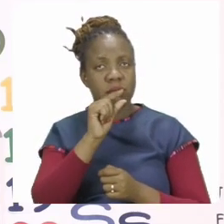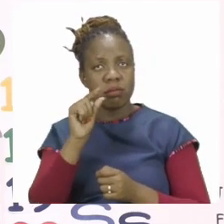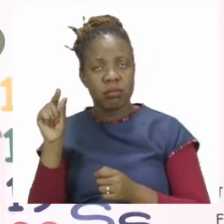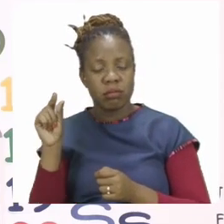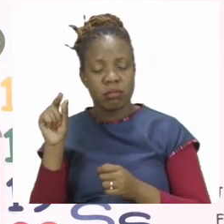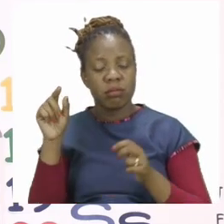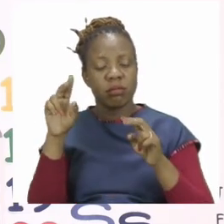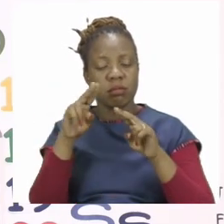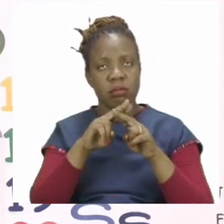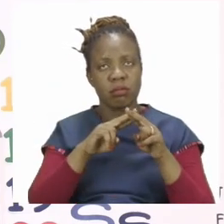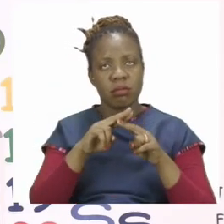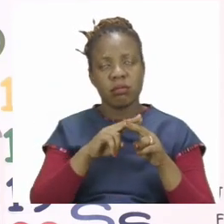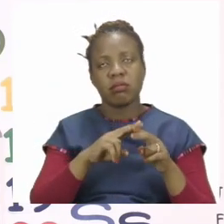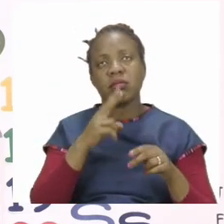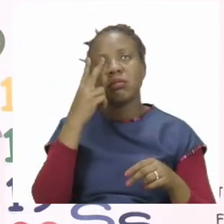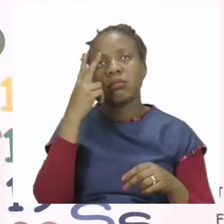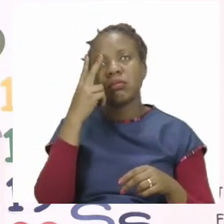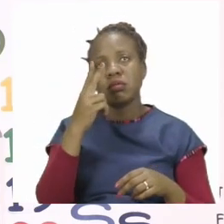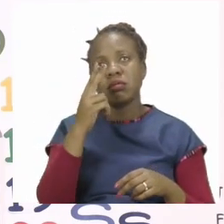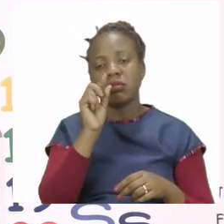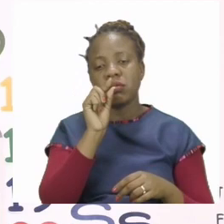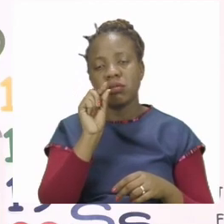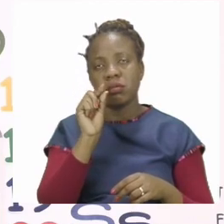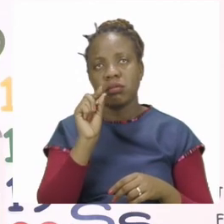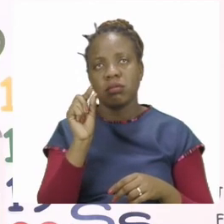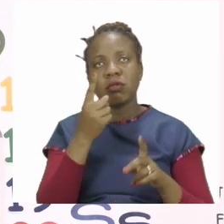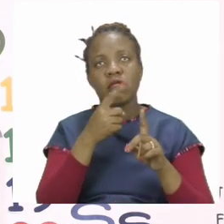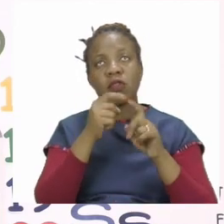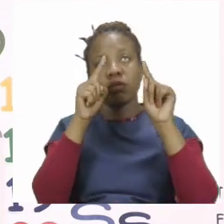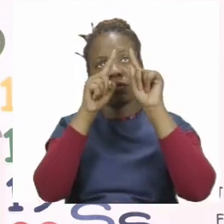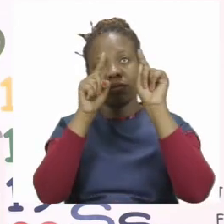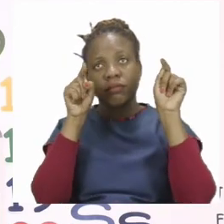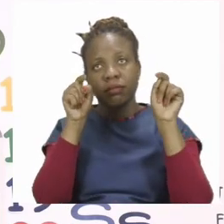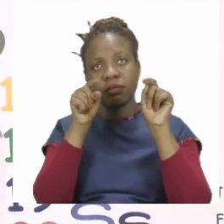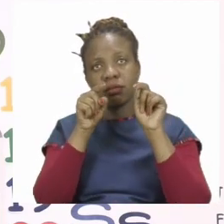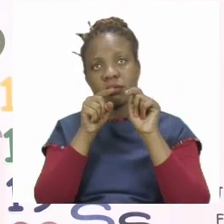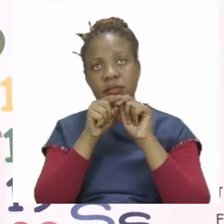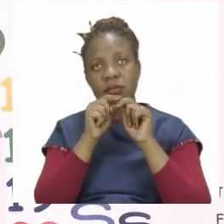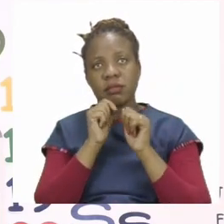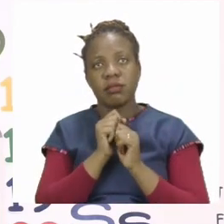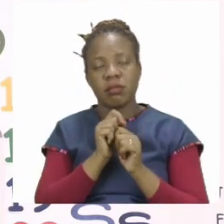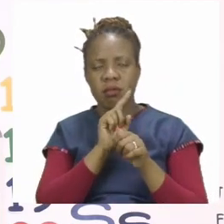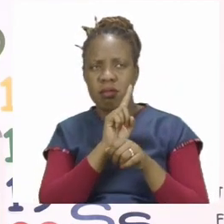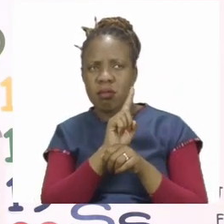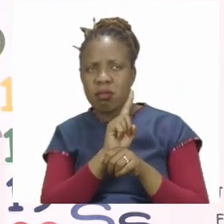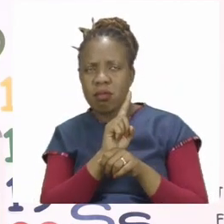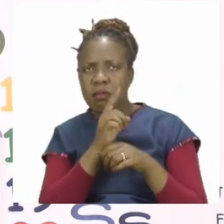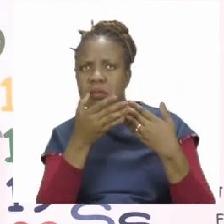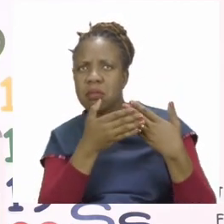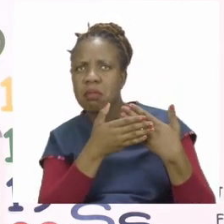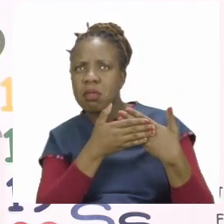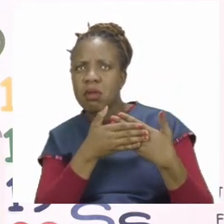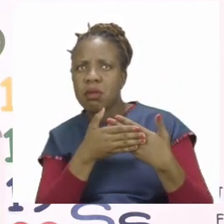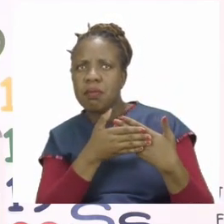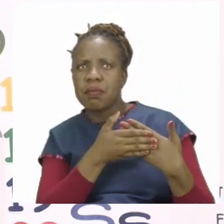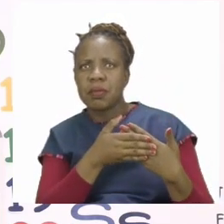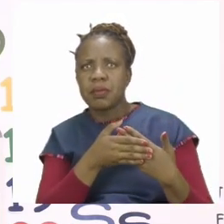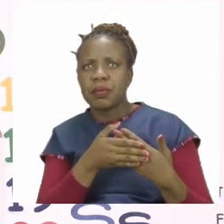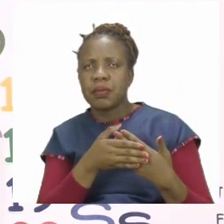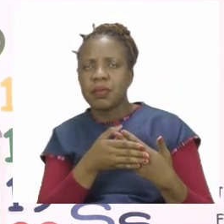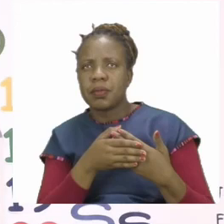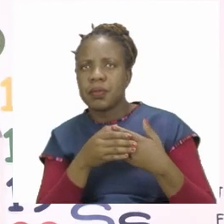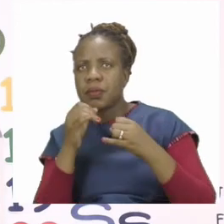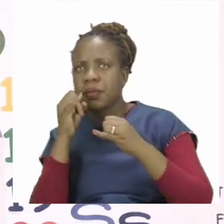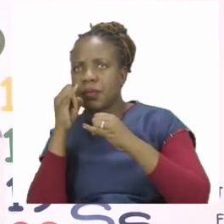of the words given in the block. The first word is the word babies, and then also the